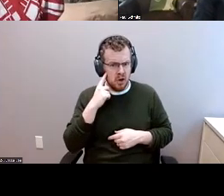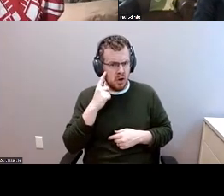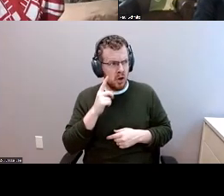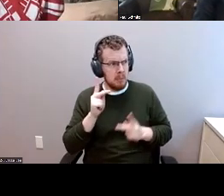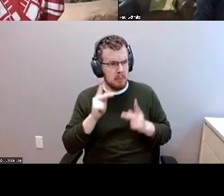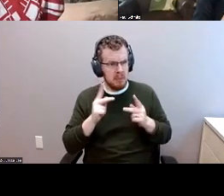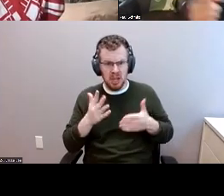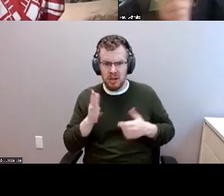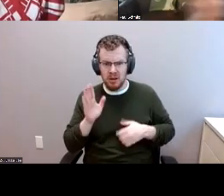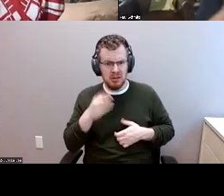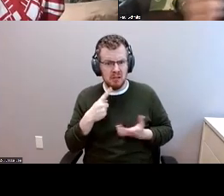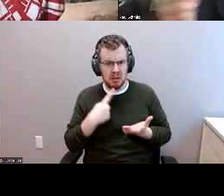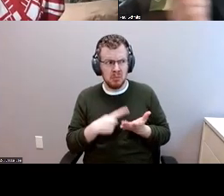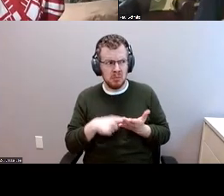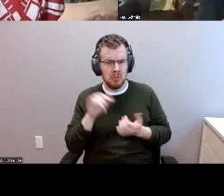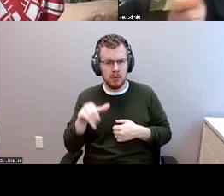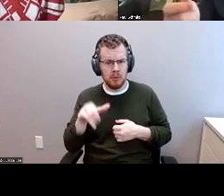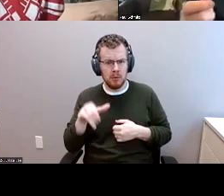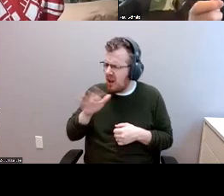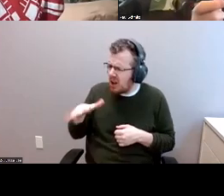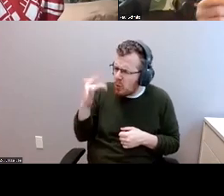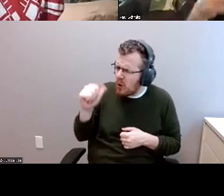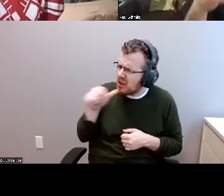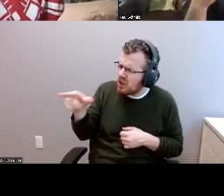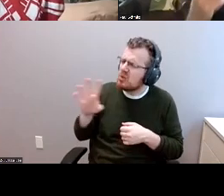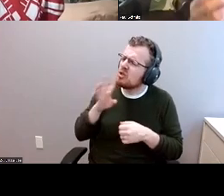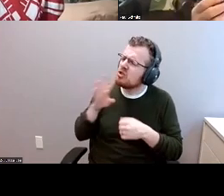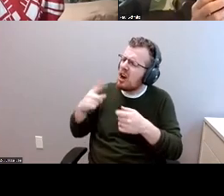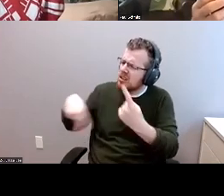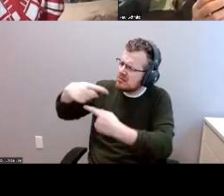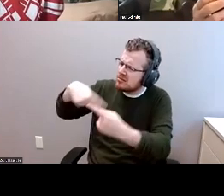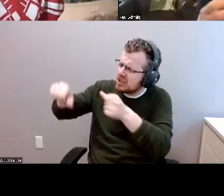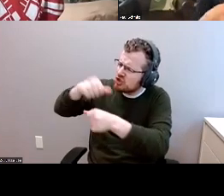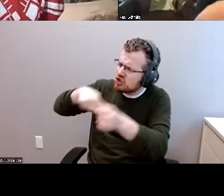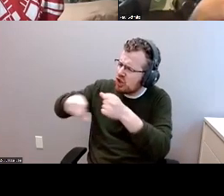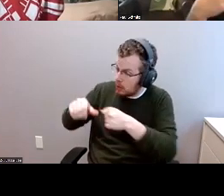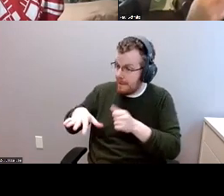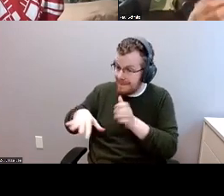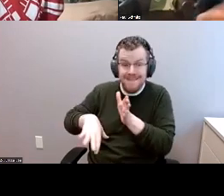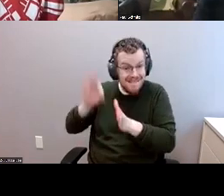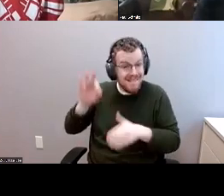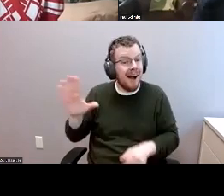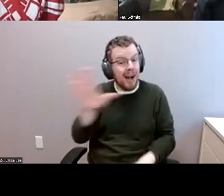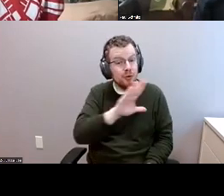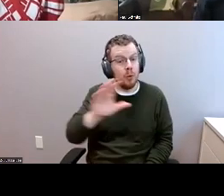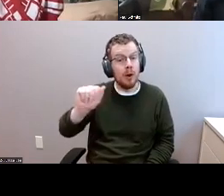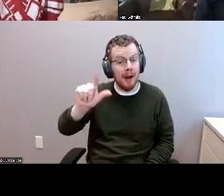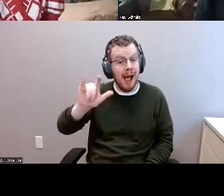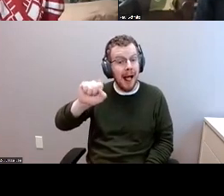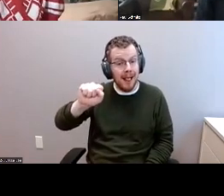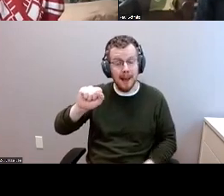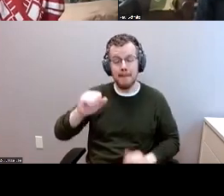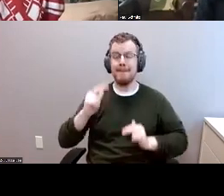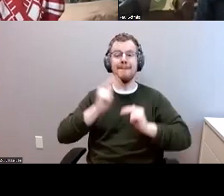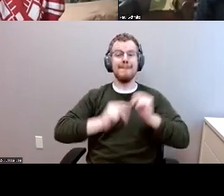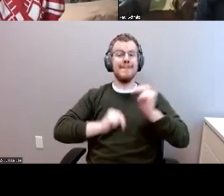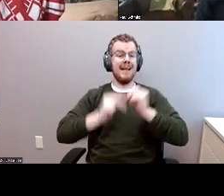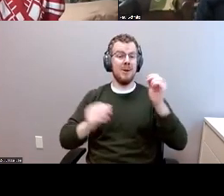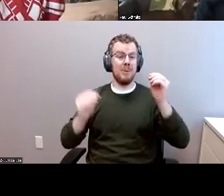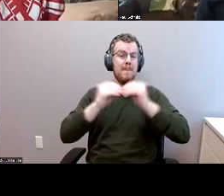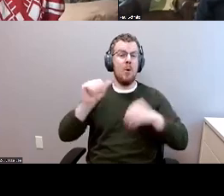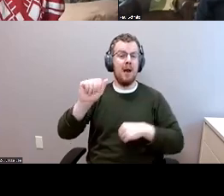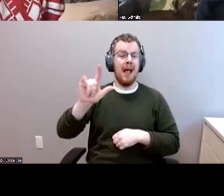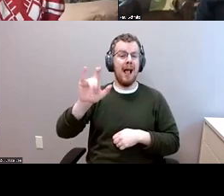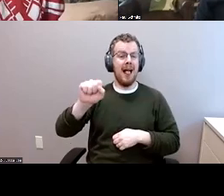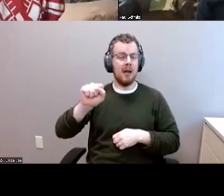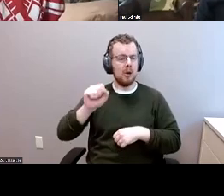but I'm so glad you're here. I'm like, why aren't you talking to each other, right? Like find your allies, build more allies, do it through story,